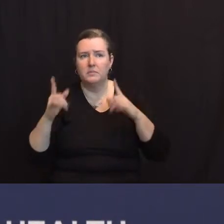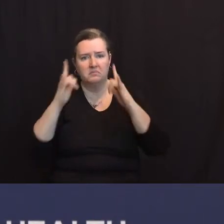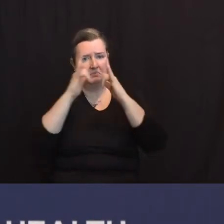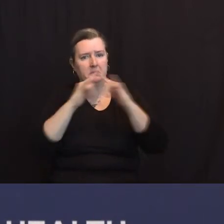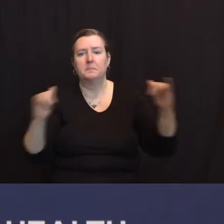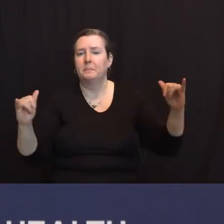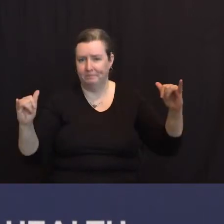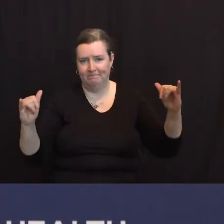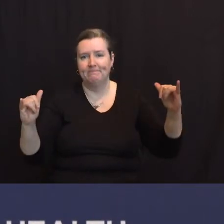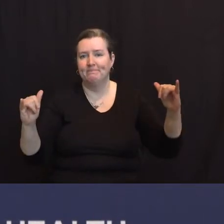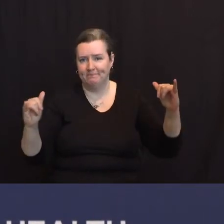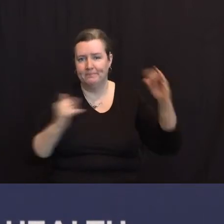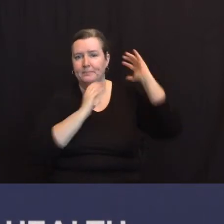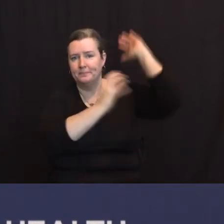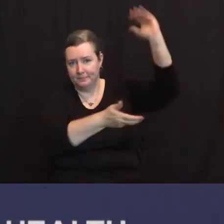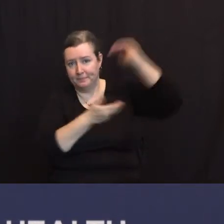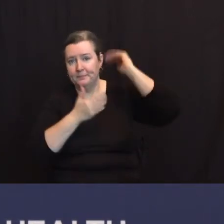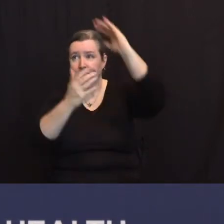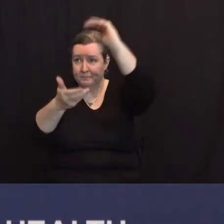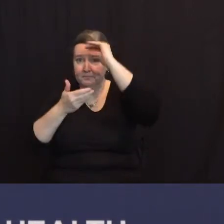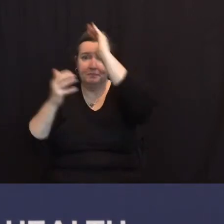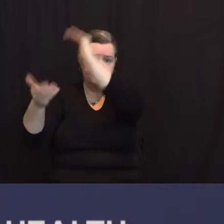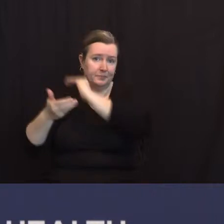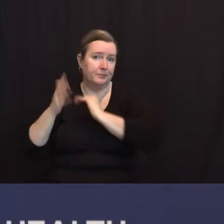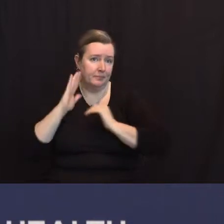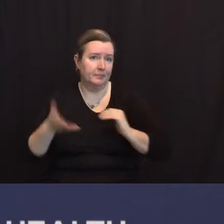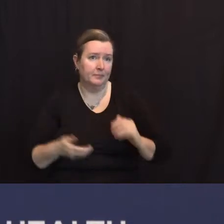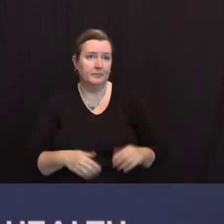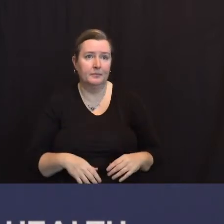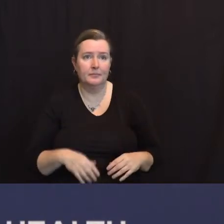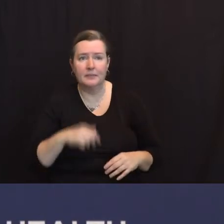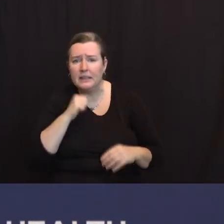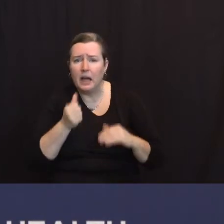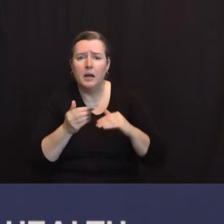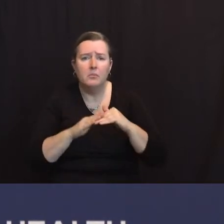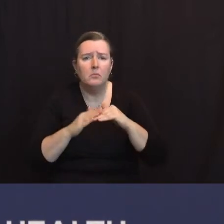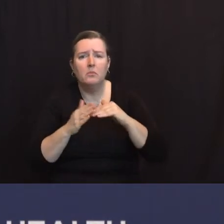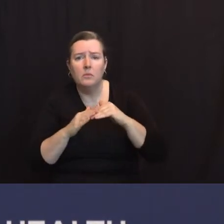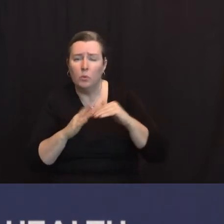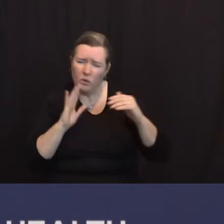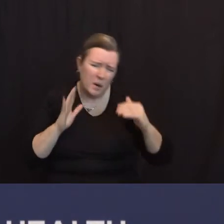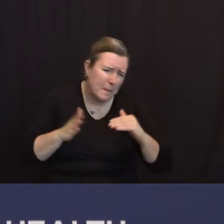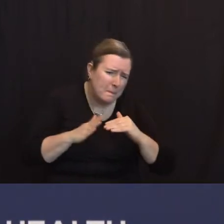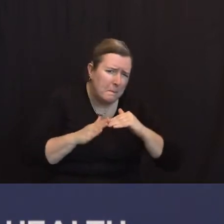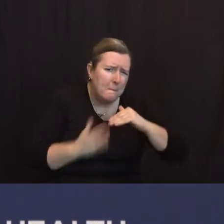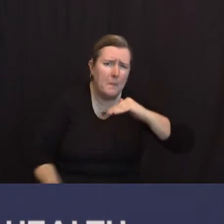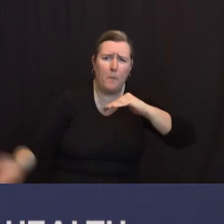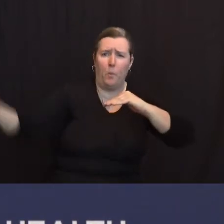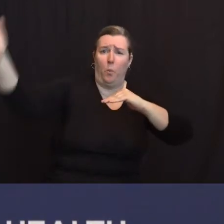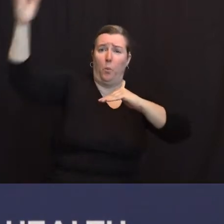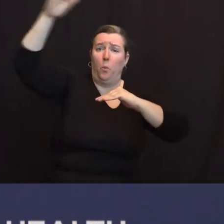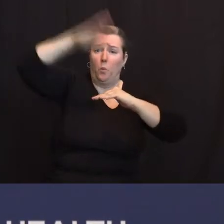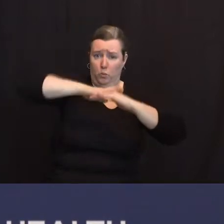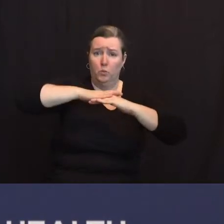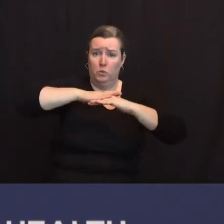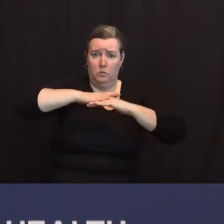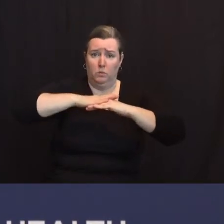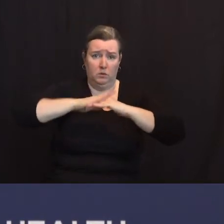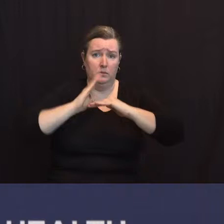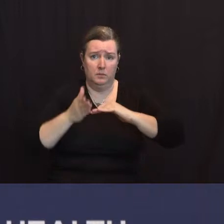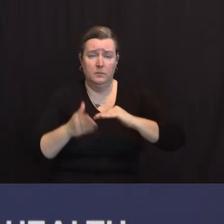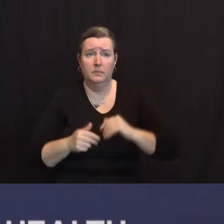incrementally, you go up at some quantum level. To be determined. We don't have that information yet. We've not gotten it from the feds, but